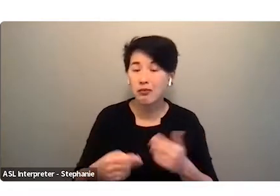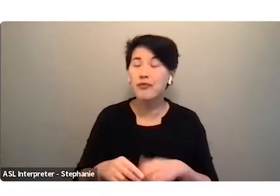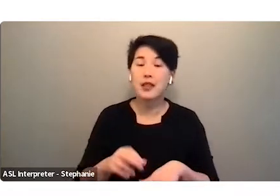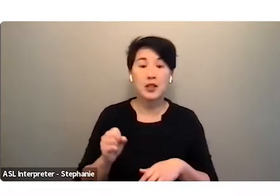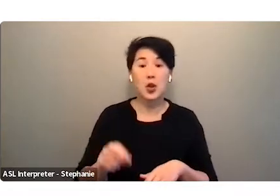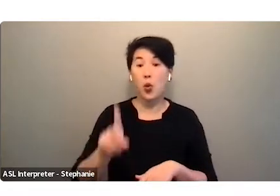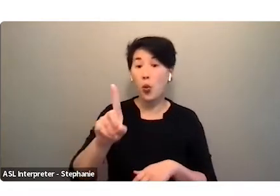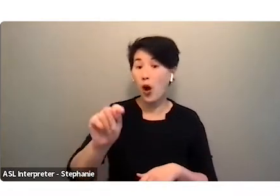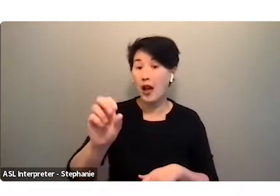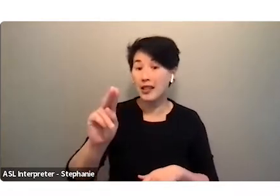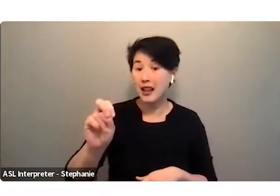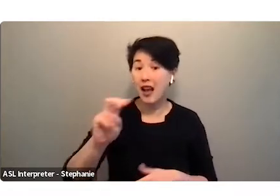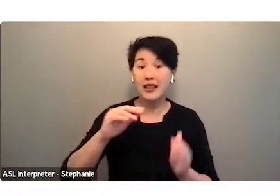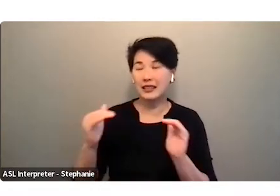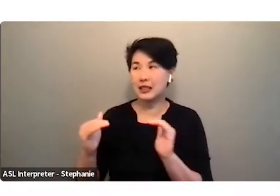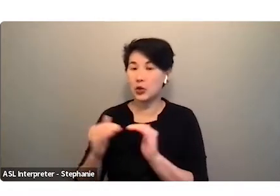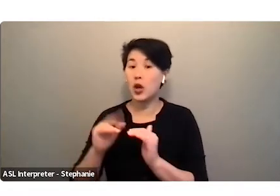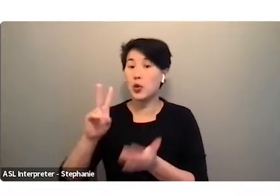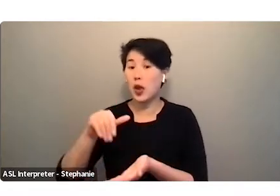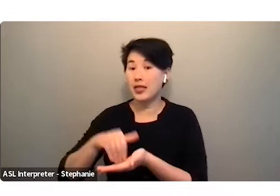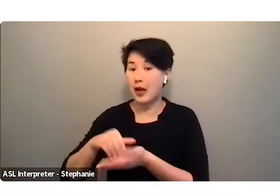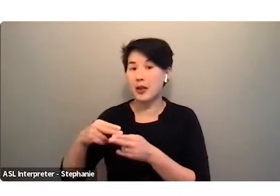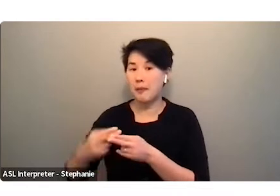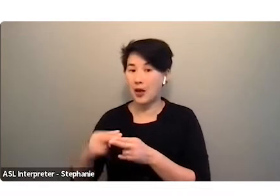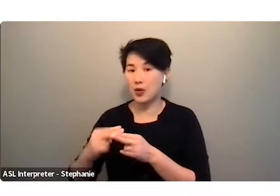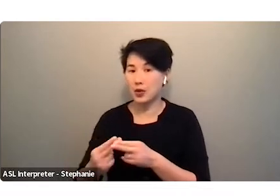ton is 2,000 pounds, which is